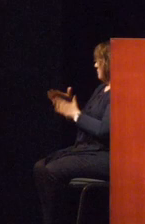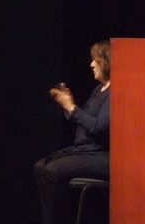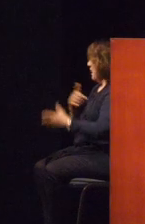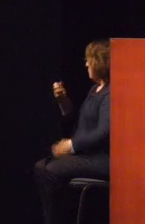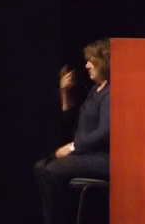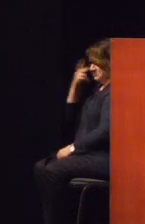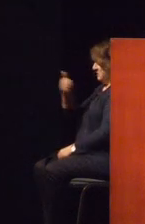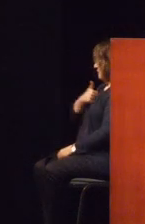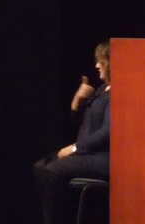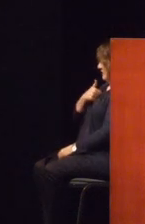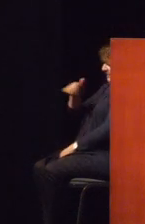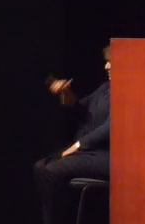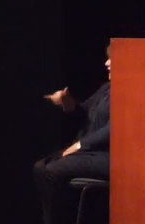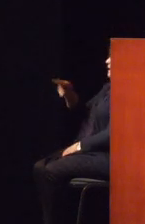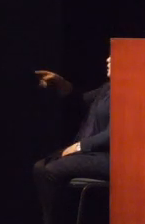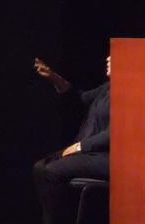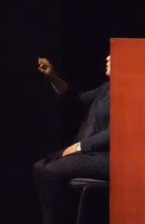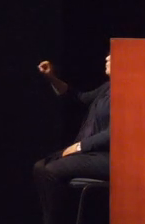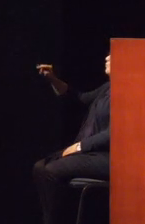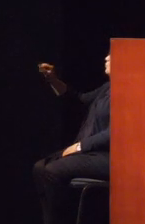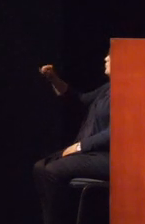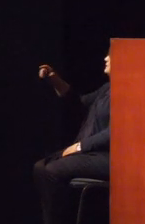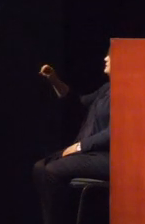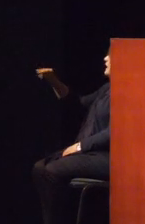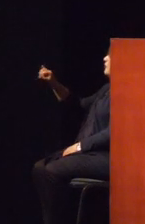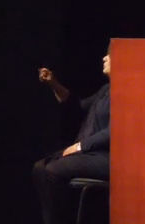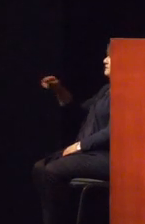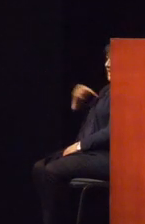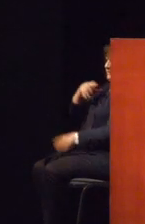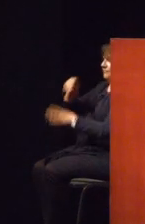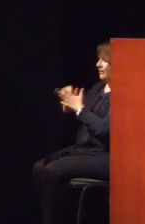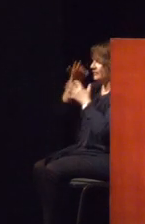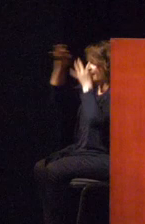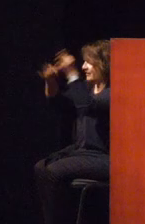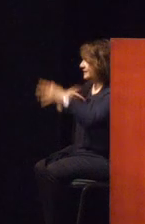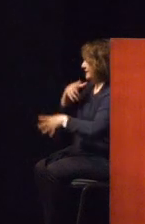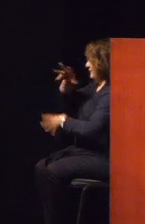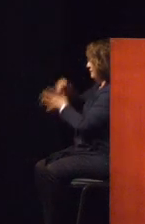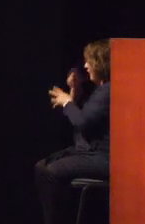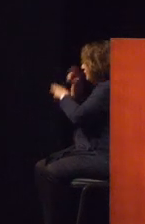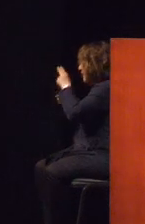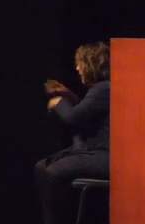myself as, you know, part of that fantasy or part of that adventure or part of even that,